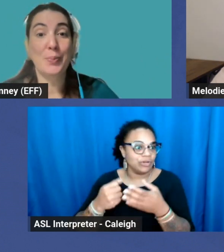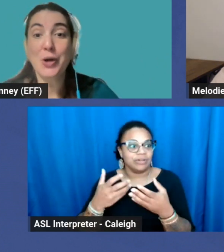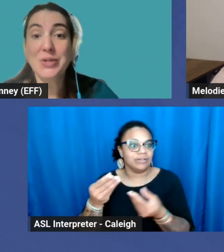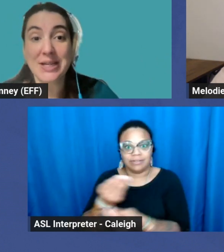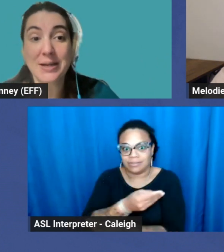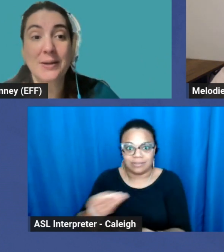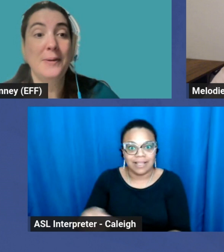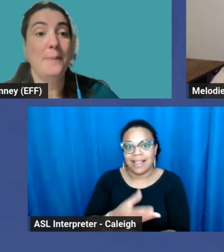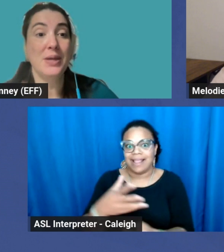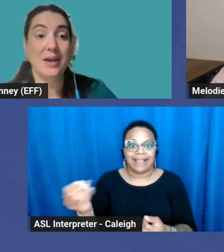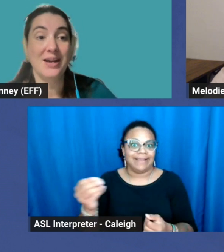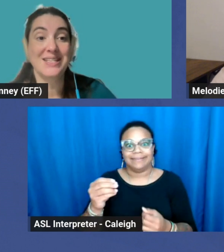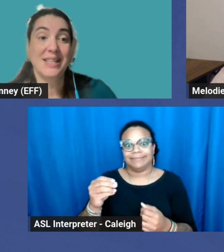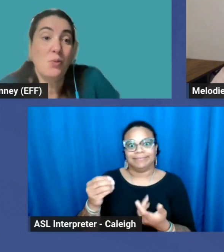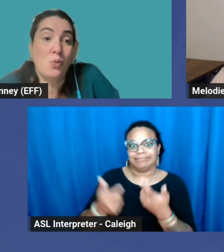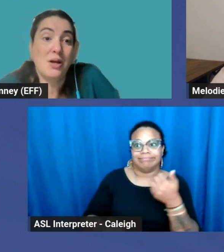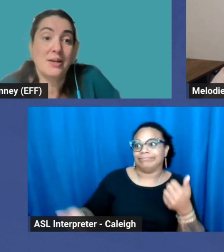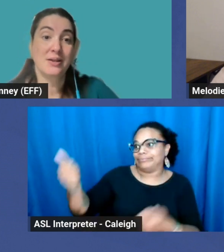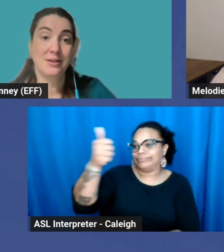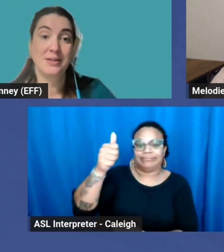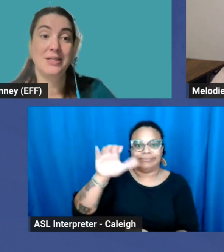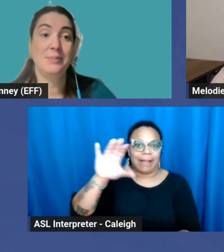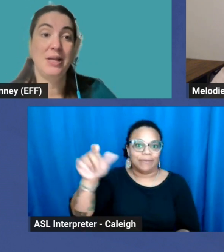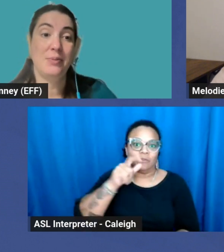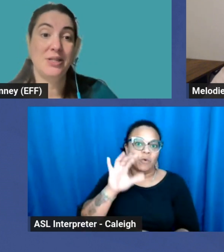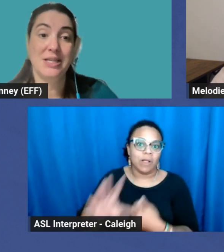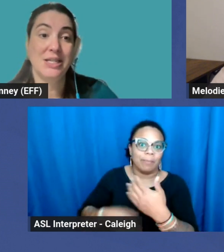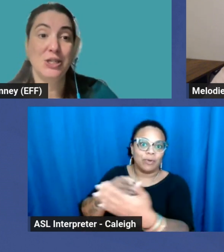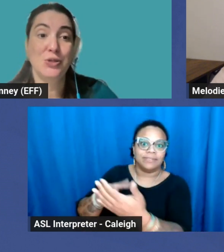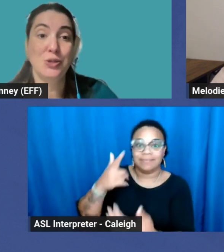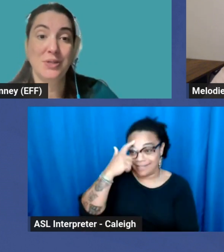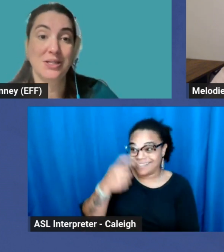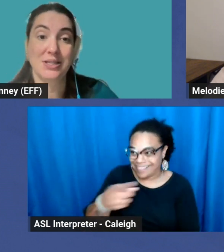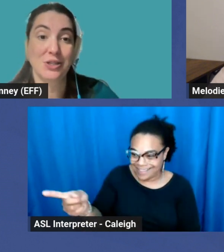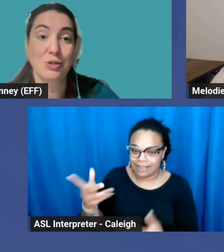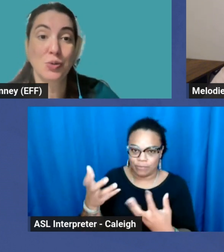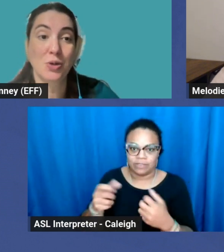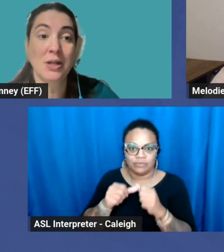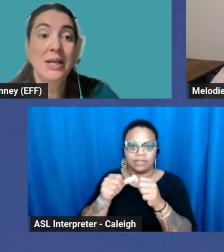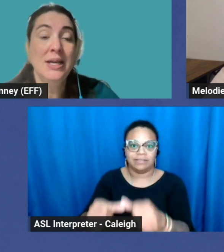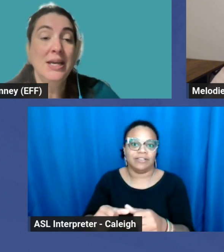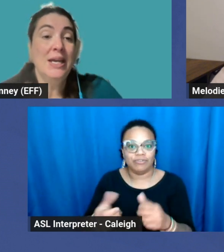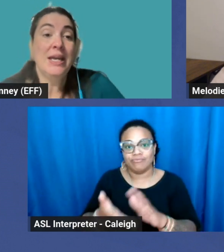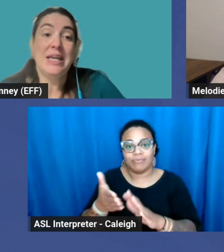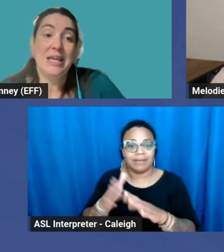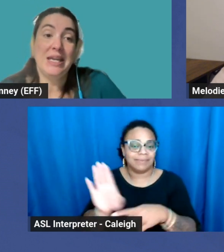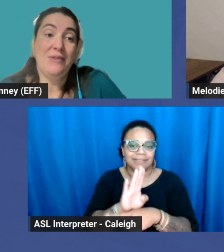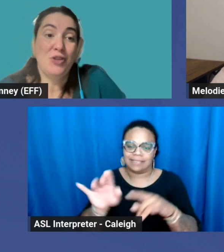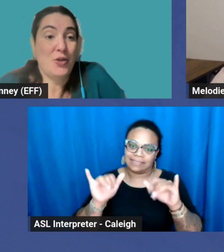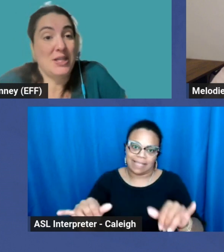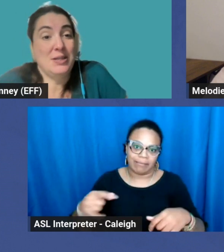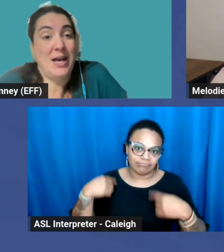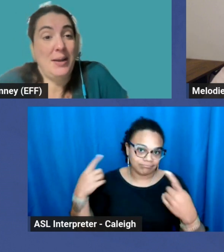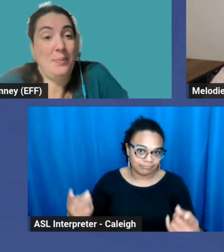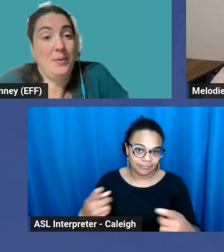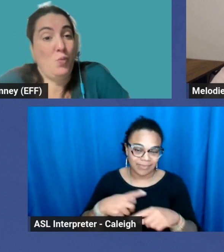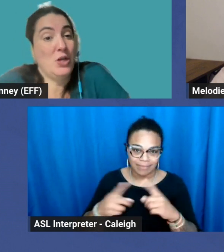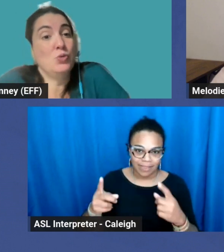to oppose it because they want to be able to continue to do business as usual, even though that's not what